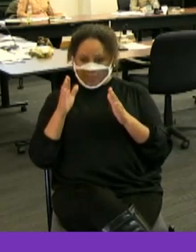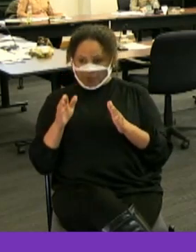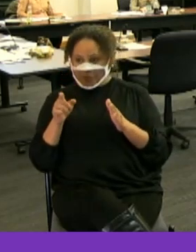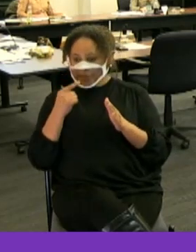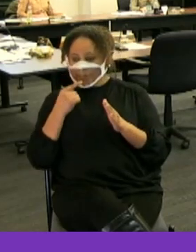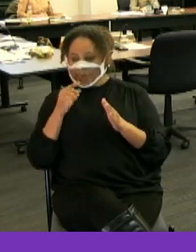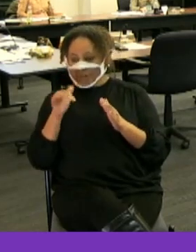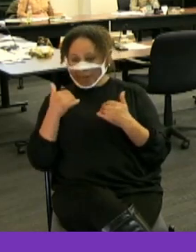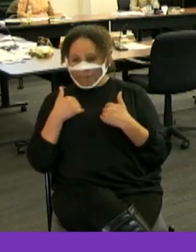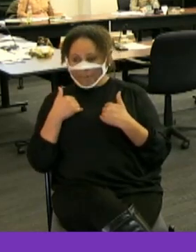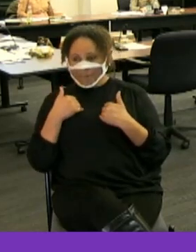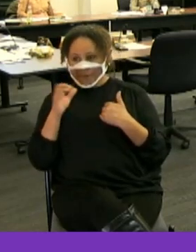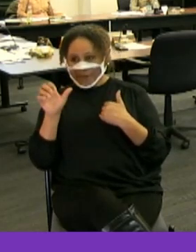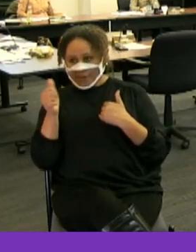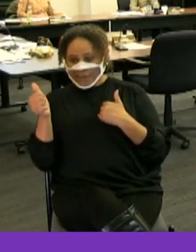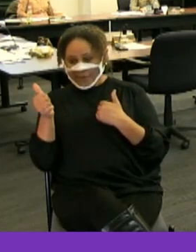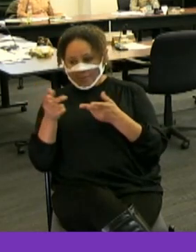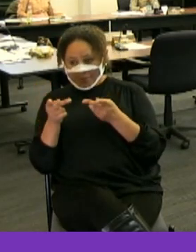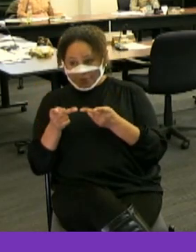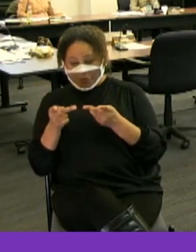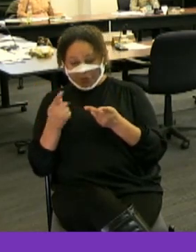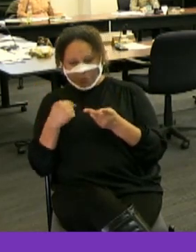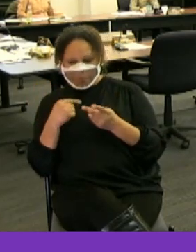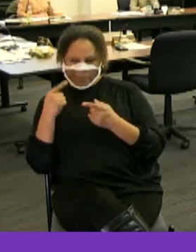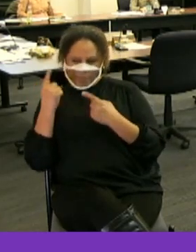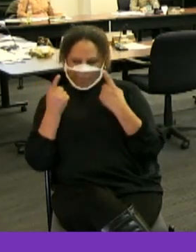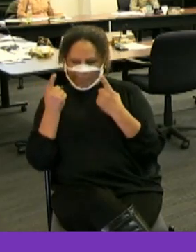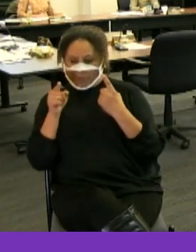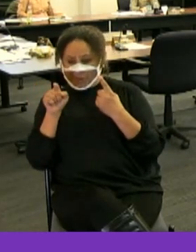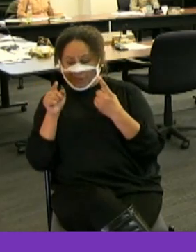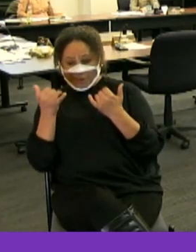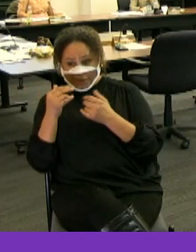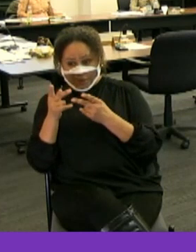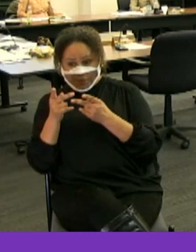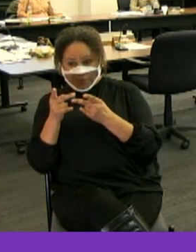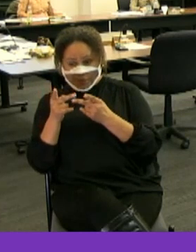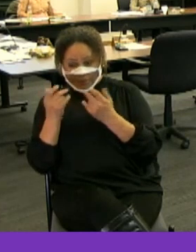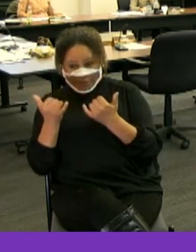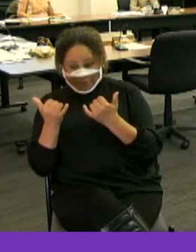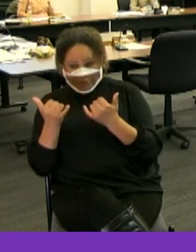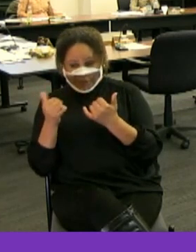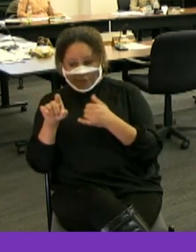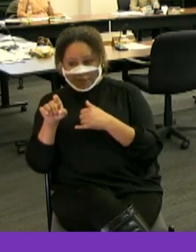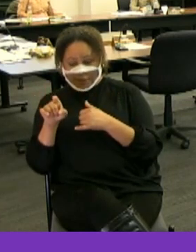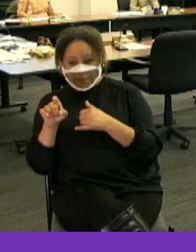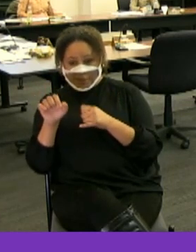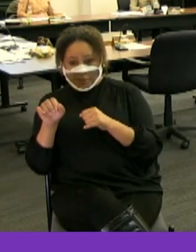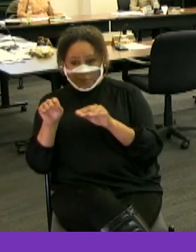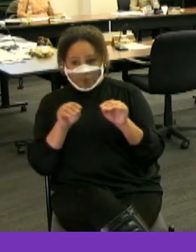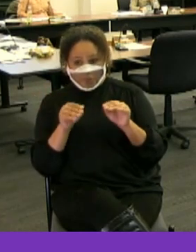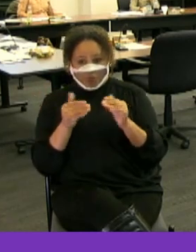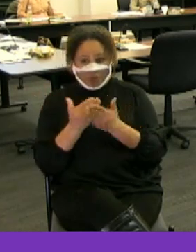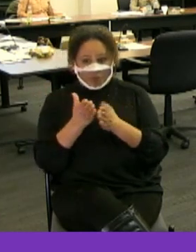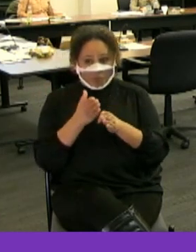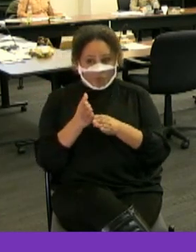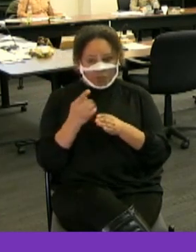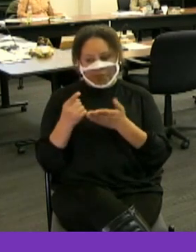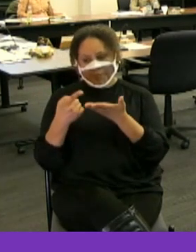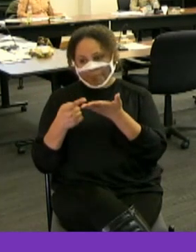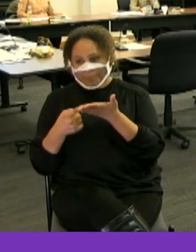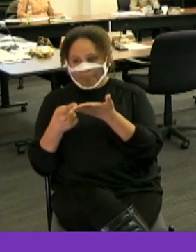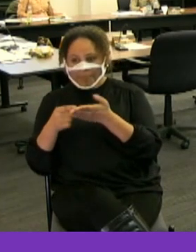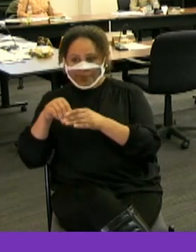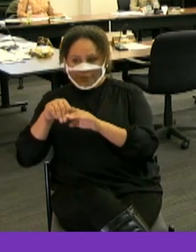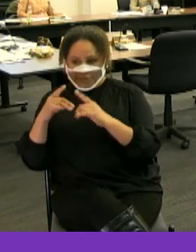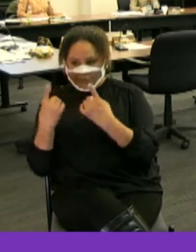say, is it currently needed? Right. Can we move that into a new discipline? We talk about decisions not only within the division,